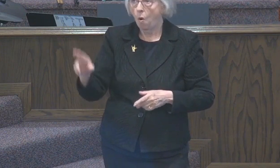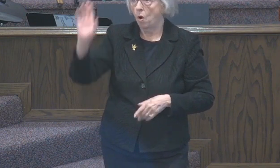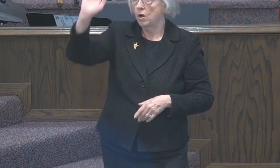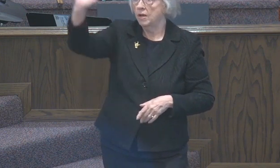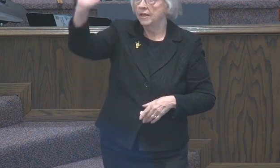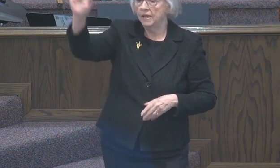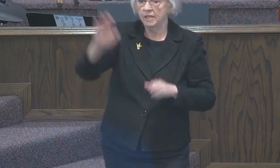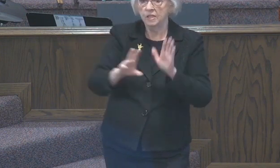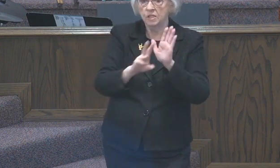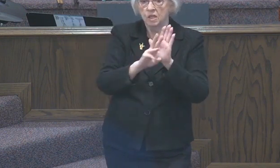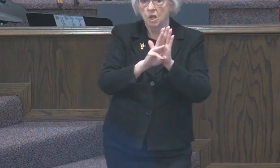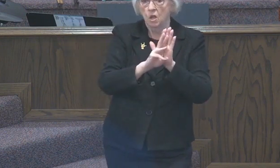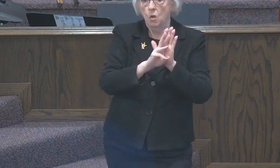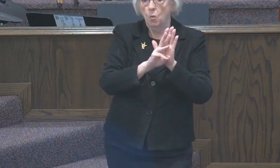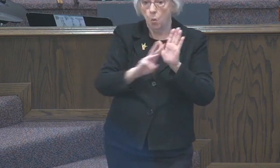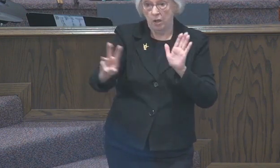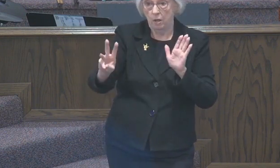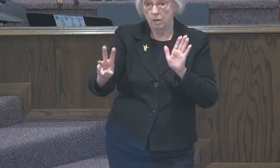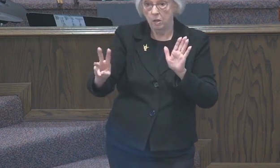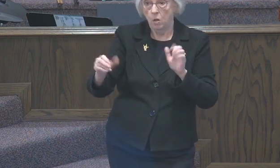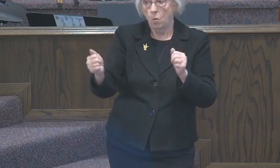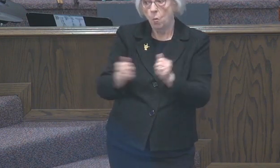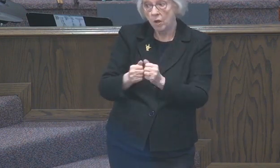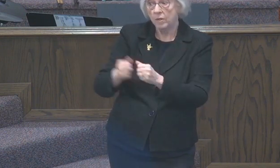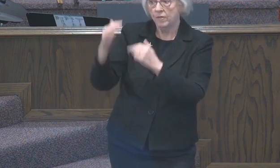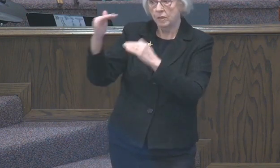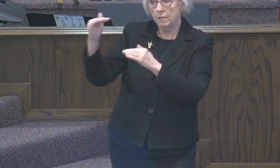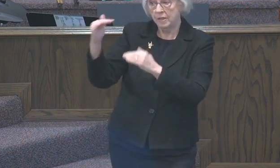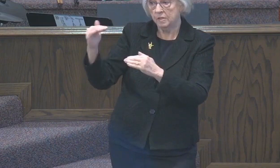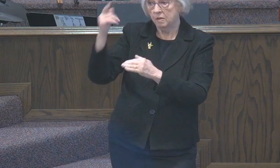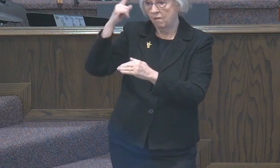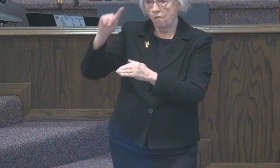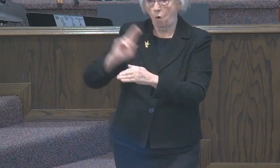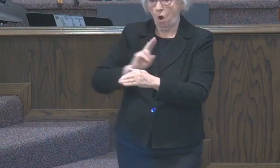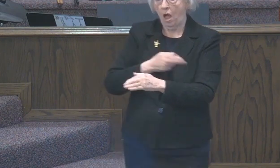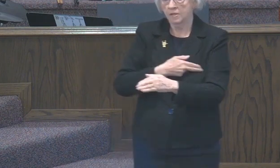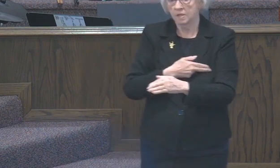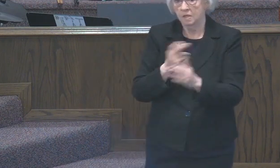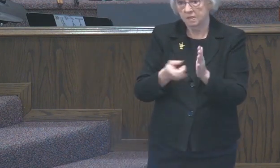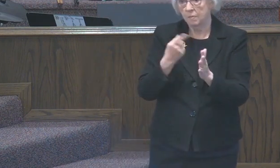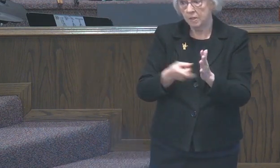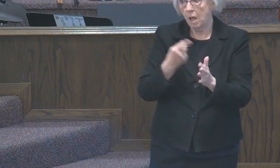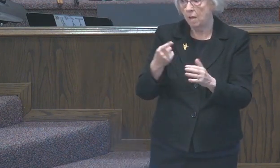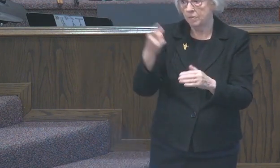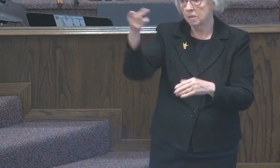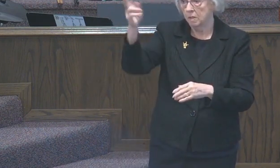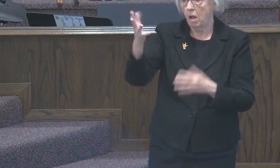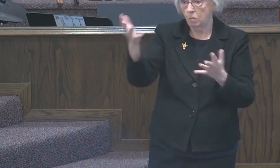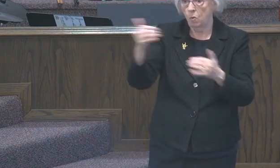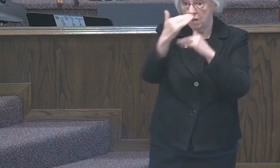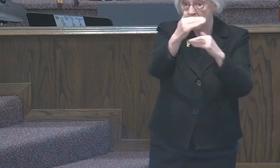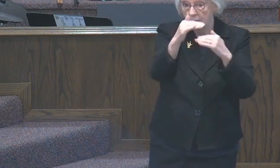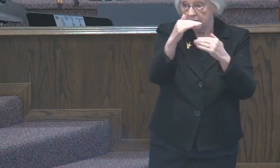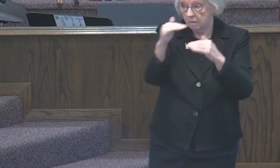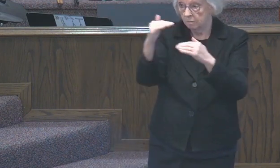done because God says so, and he can and he will. All right? Those are good, those are going to be good things. All